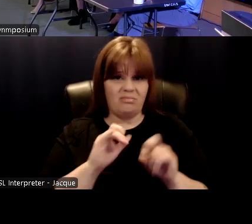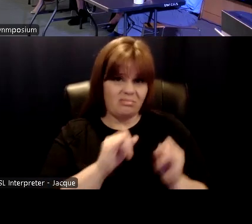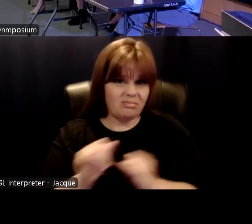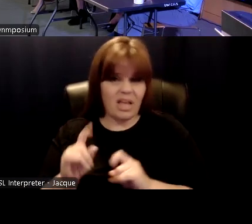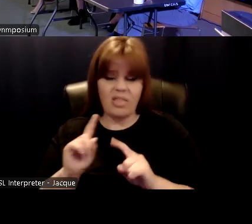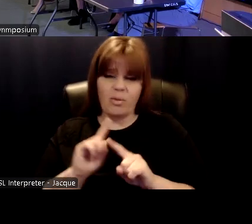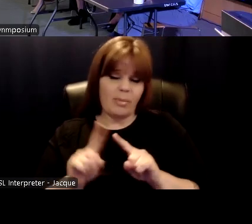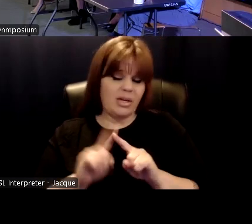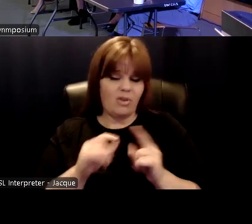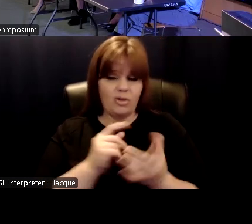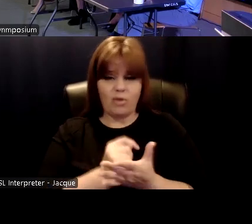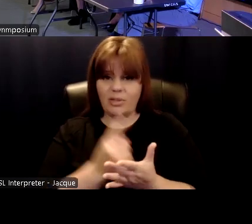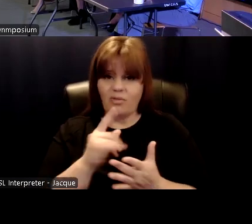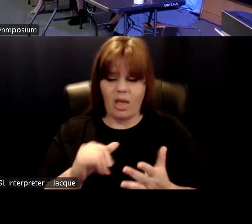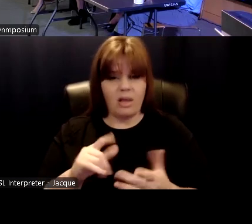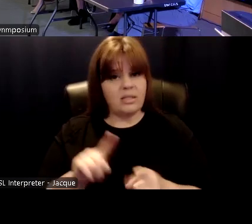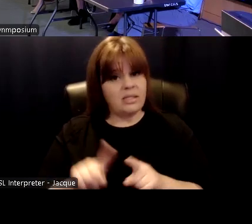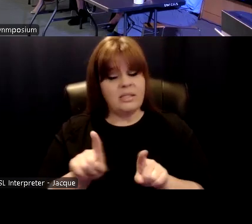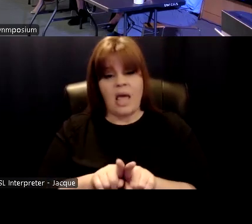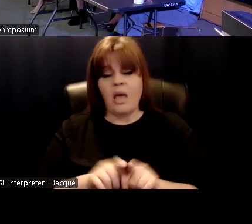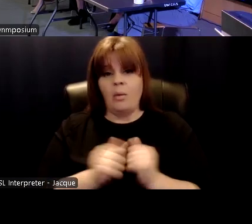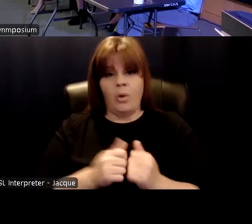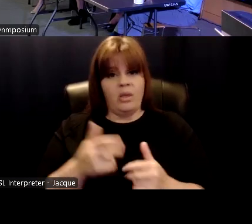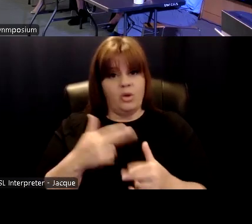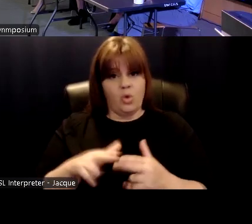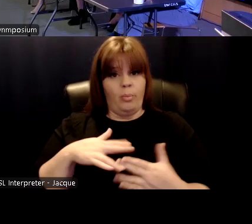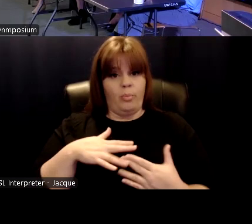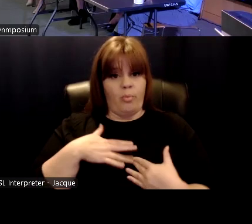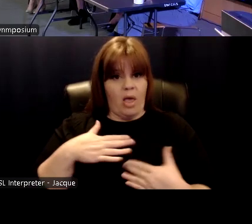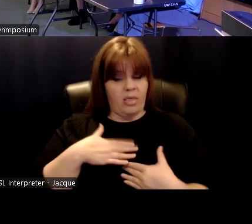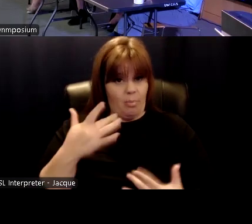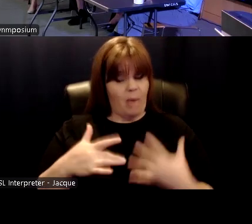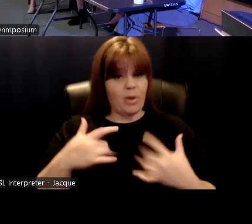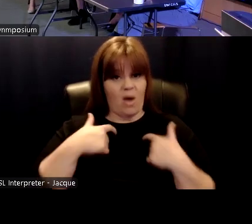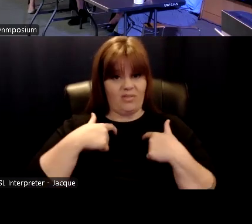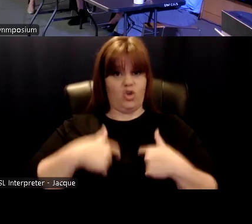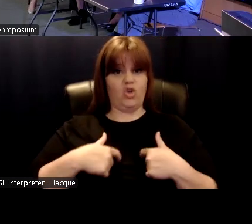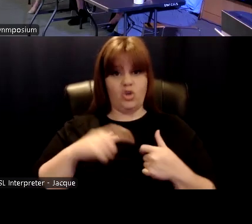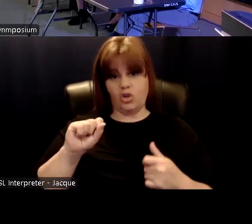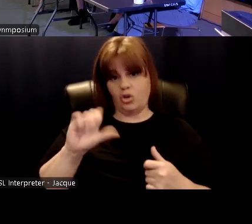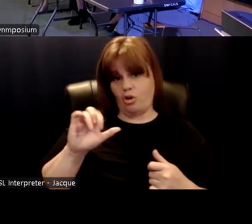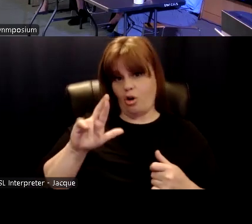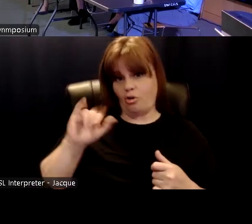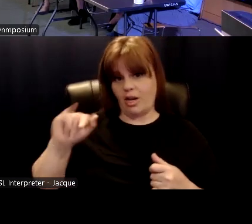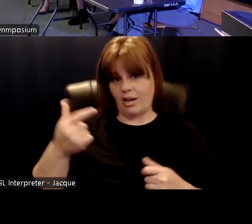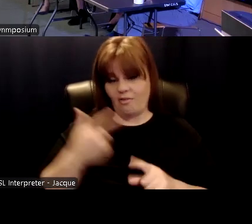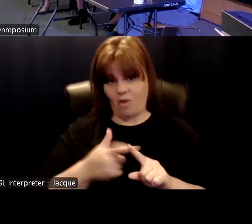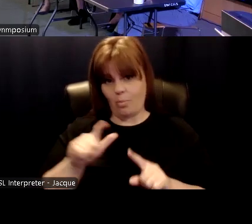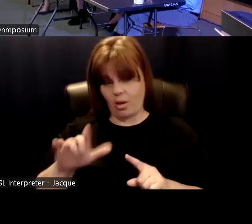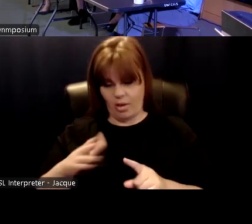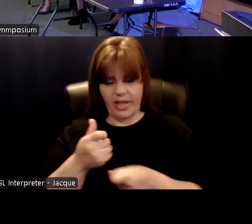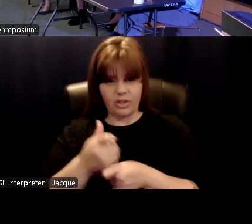for that. That's true of shortness of breath as well. You could have some scarring from long COVID that's causing shortness of breath, but